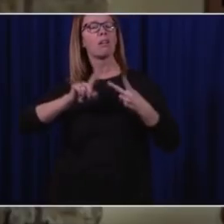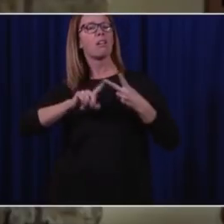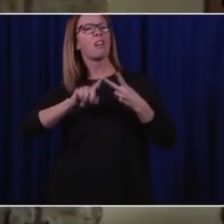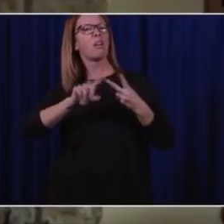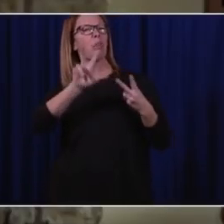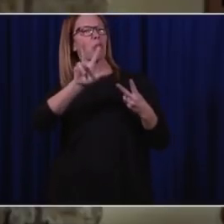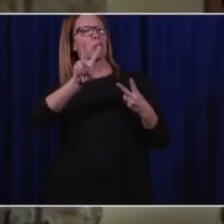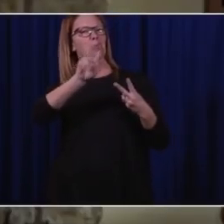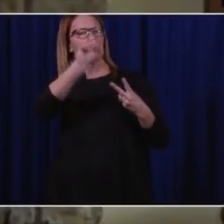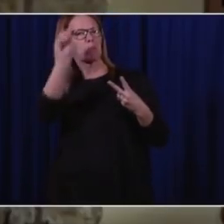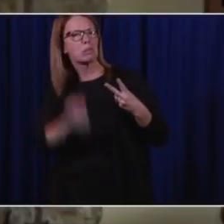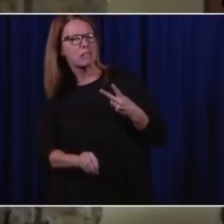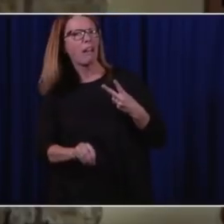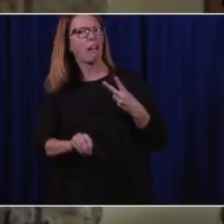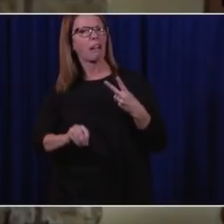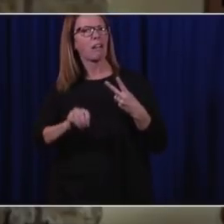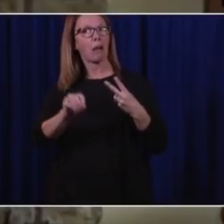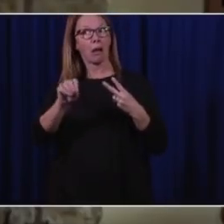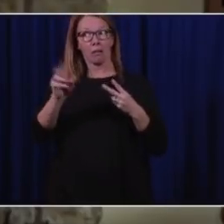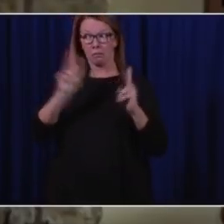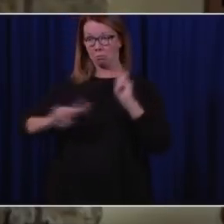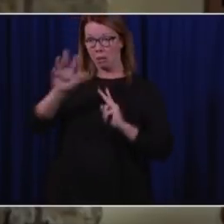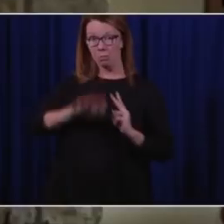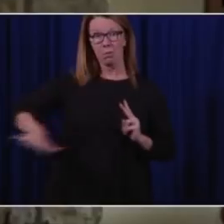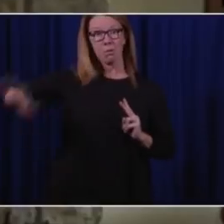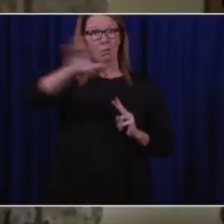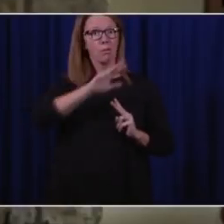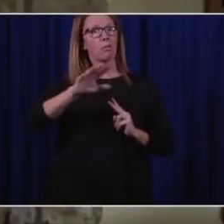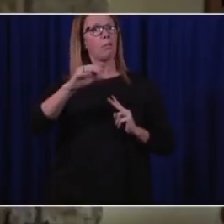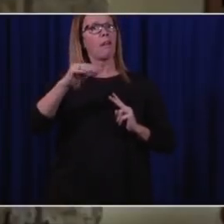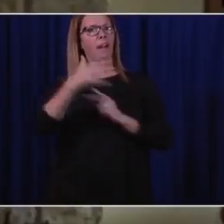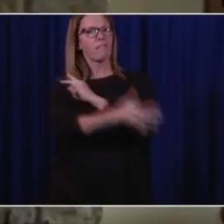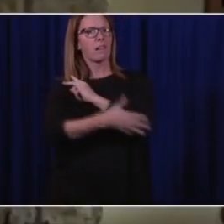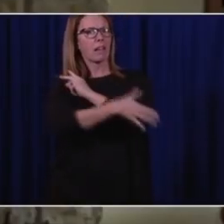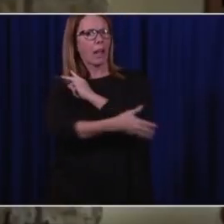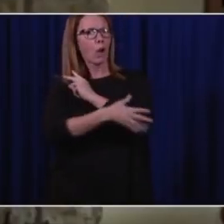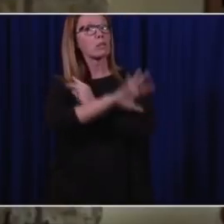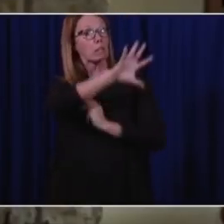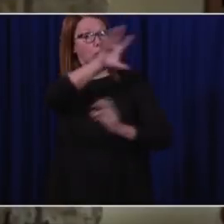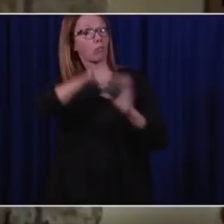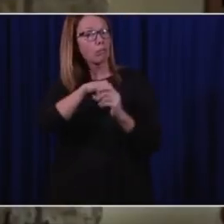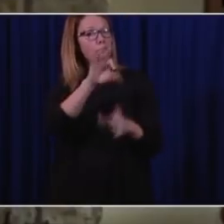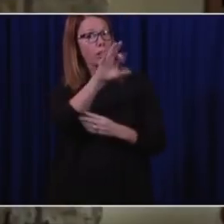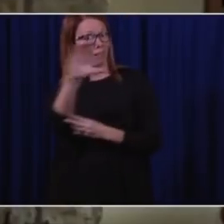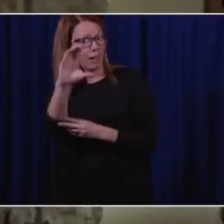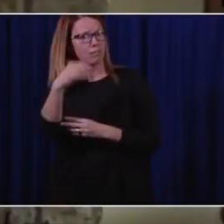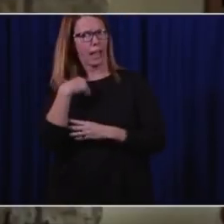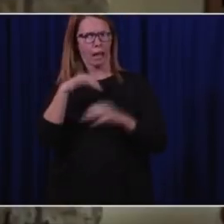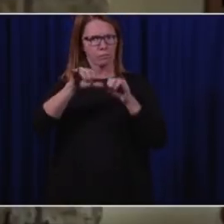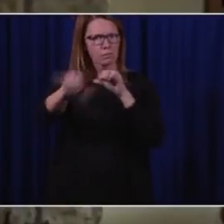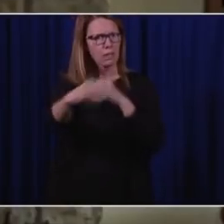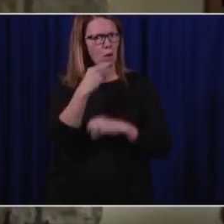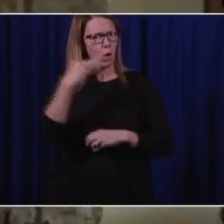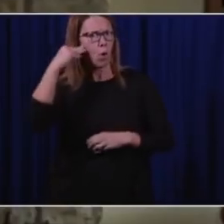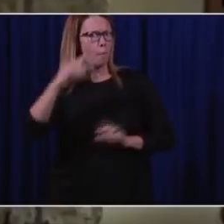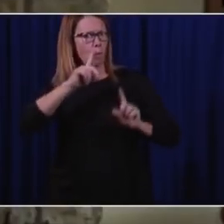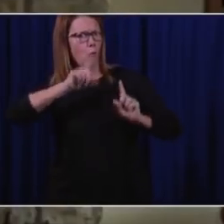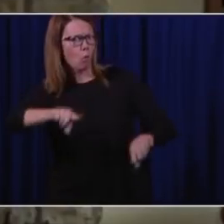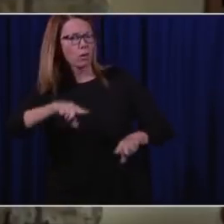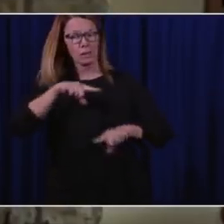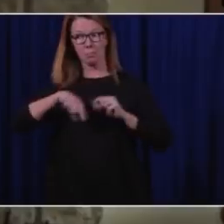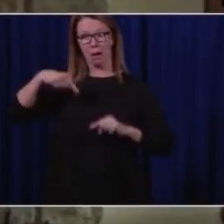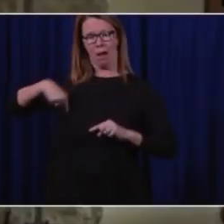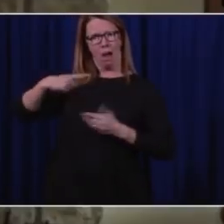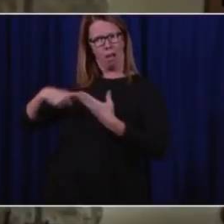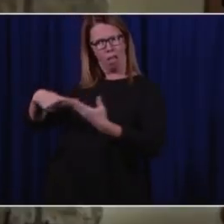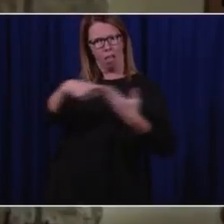of Ohioans are living in counties with stay-at-home orders, including Franklin County. Yet when I speak with local leaders here in the Mahoning